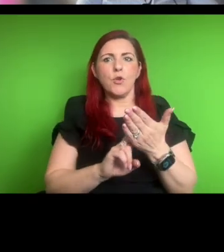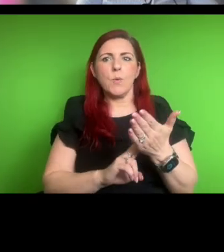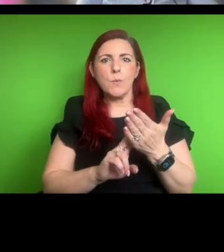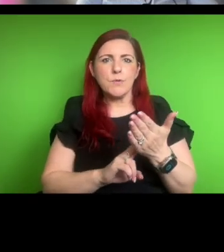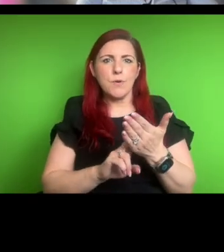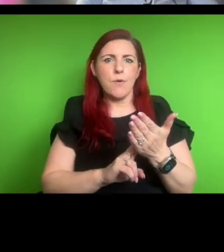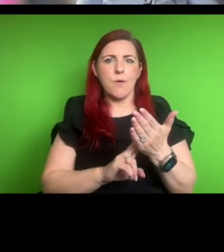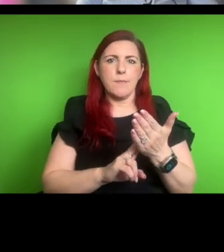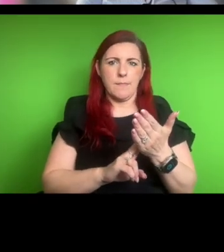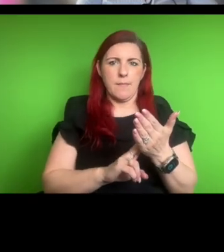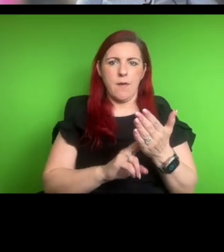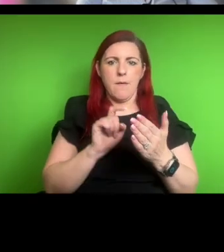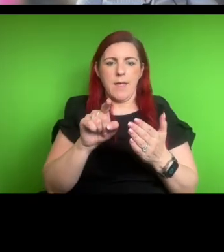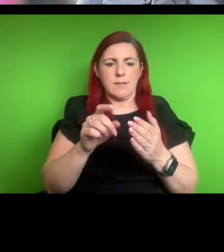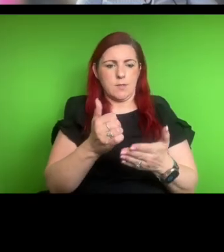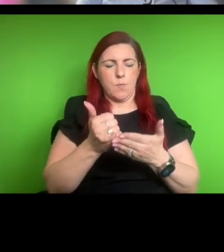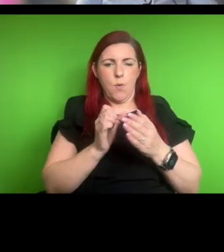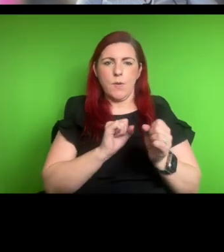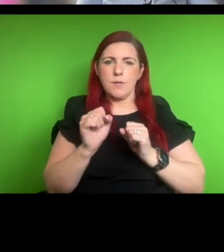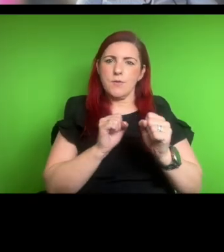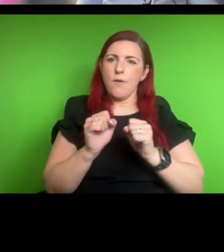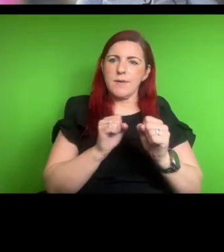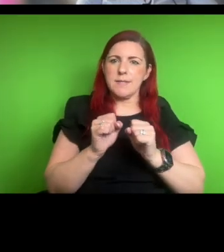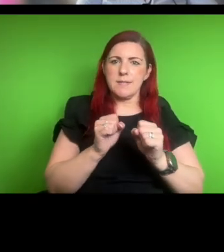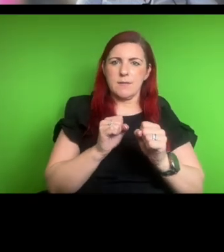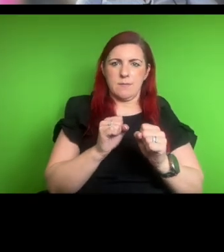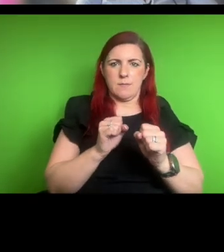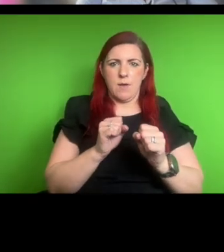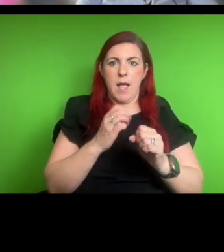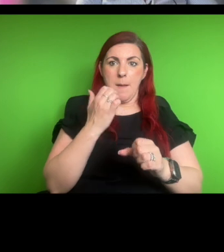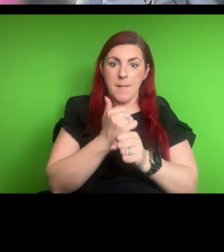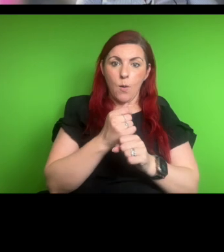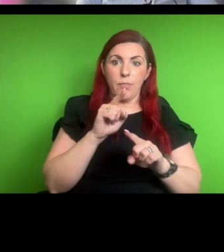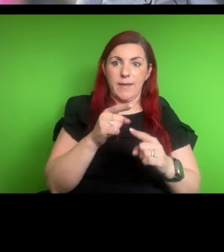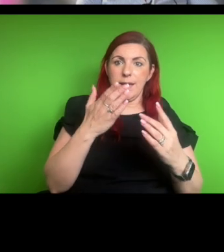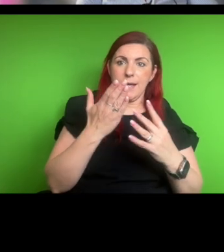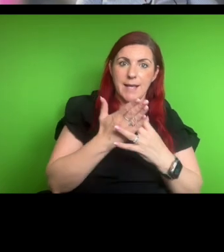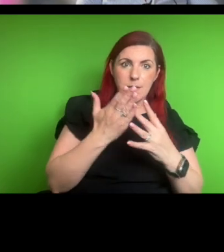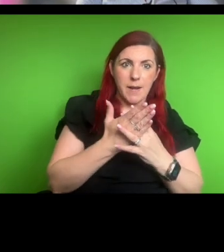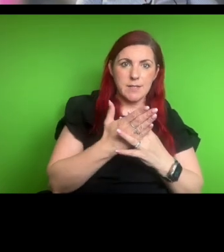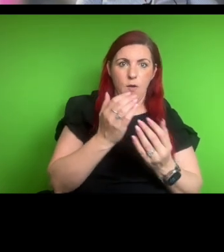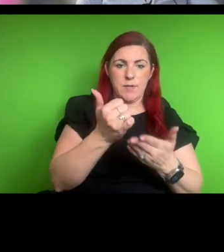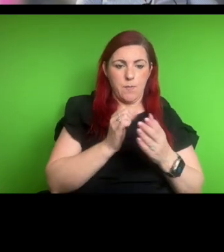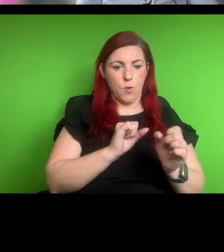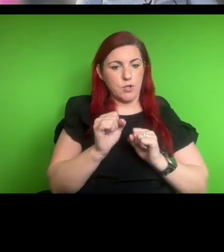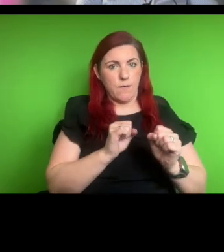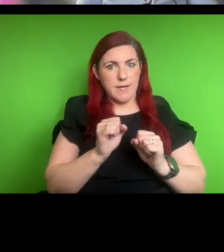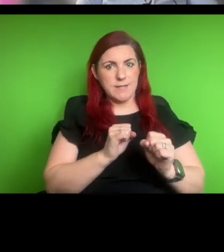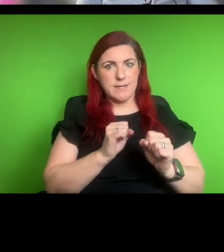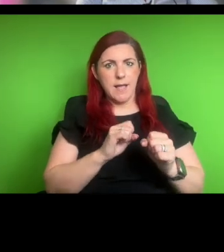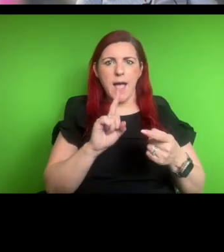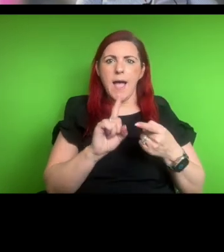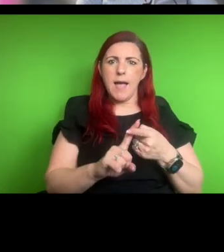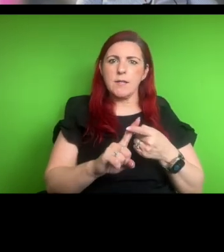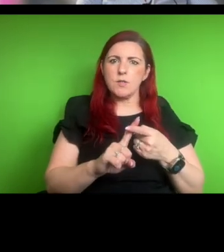with respect to about the accessibility of the support service itself and the provided products and